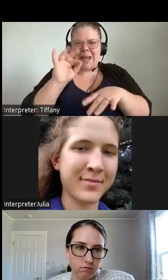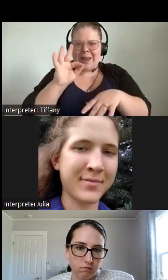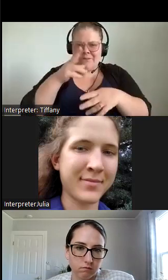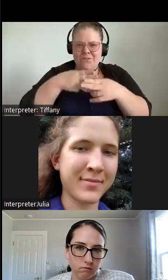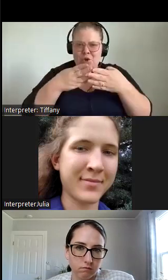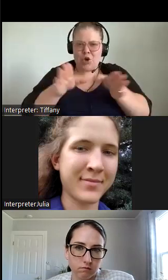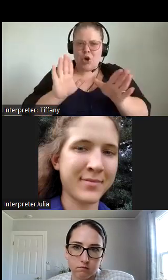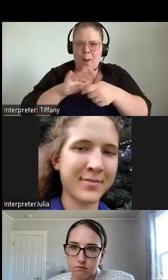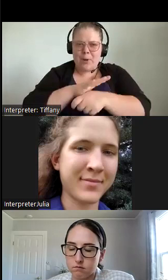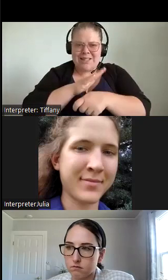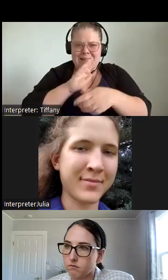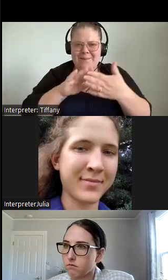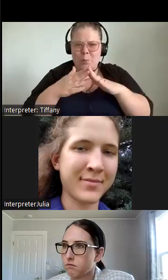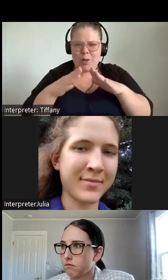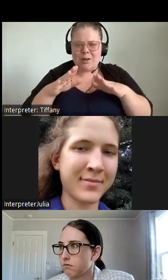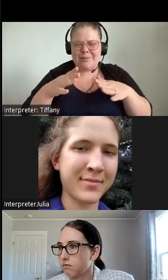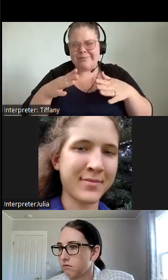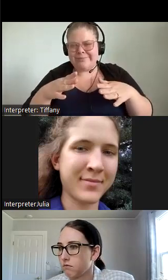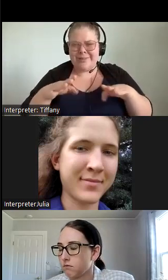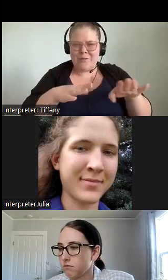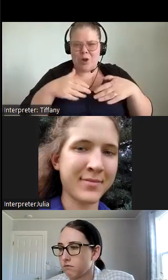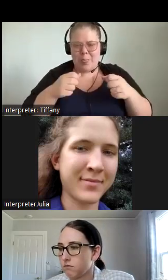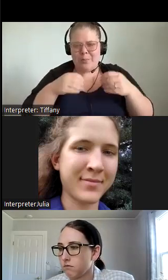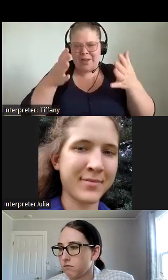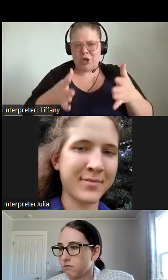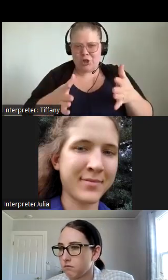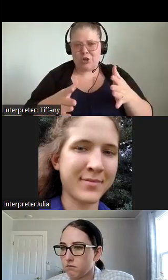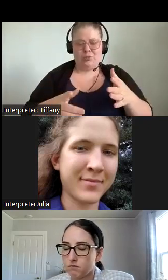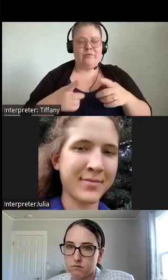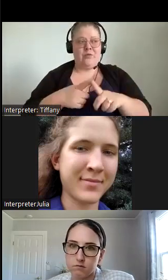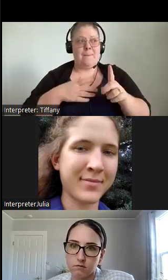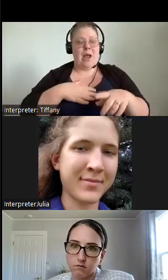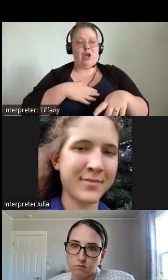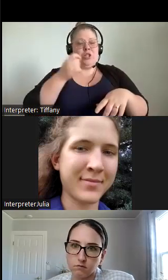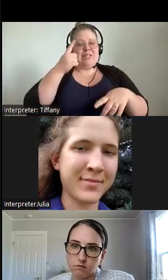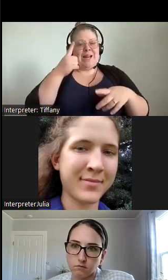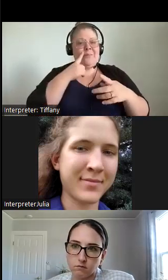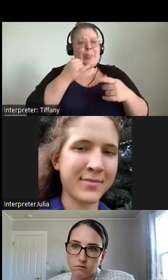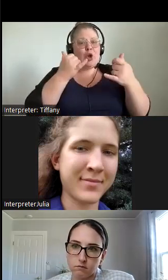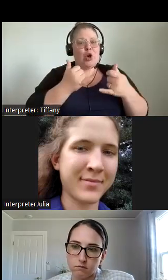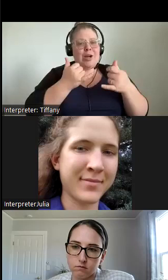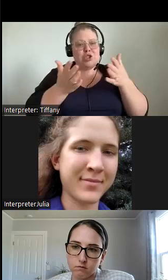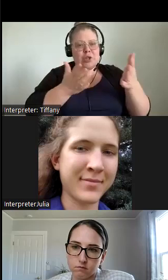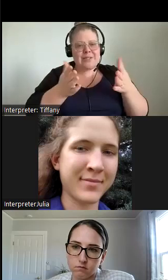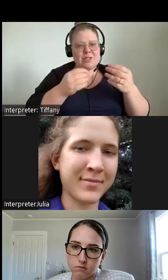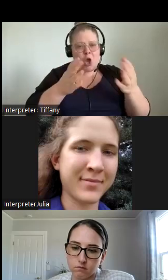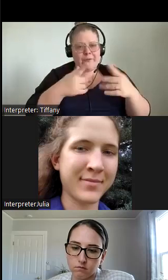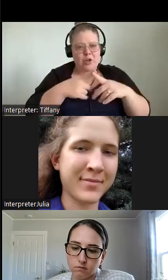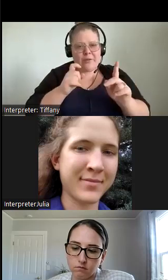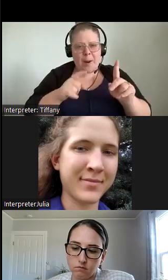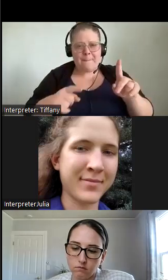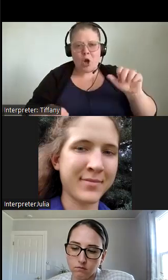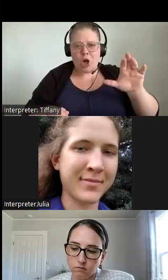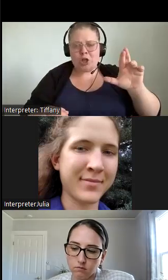community behavioral health provider, just based on my understanding of services currently offered, probably would not